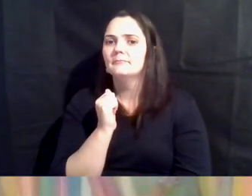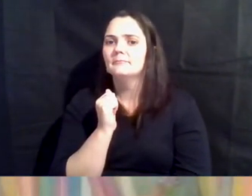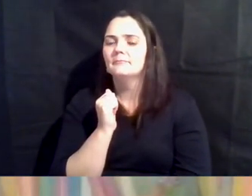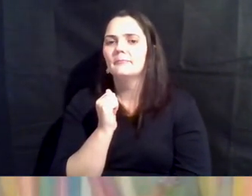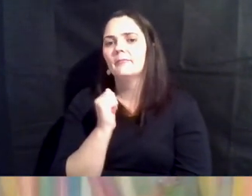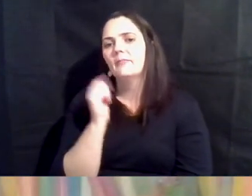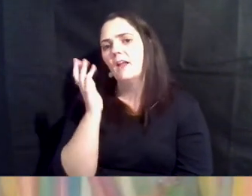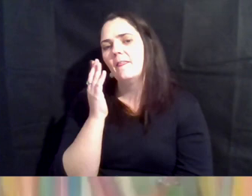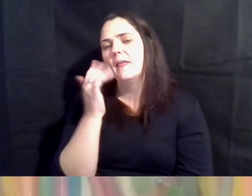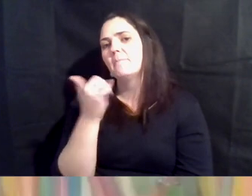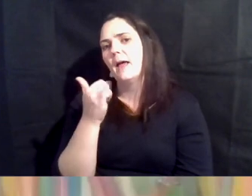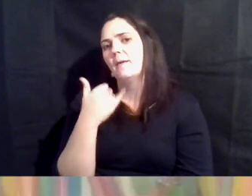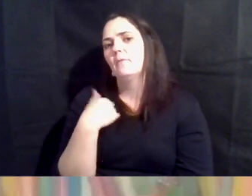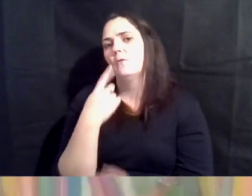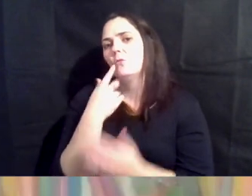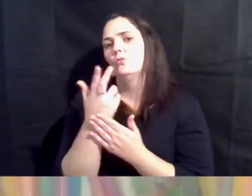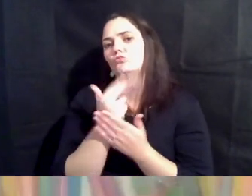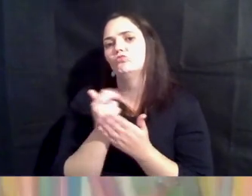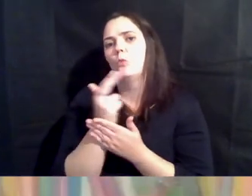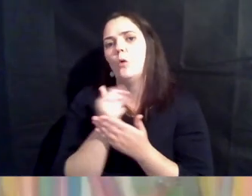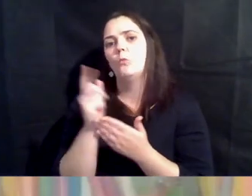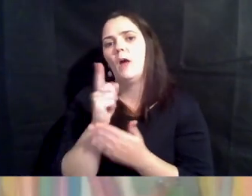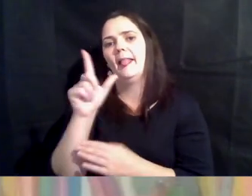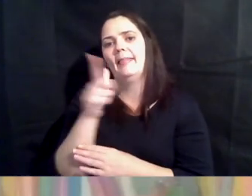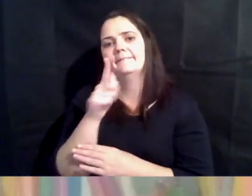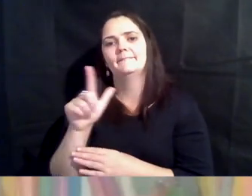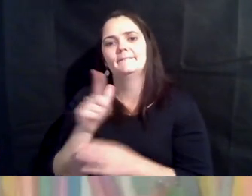do some little leaf drawings on the front too.